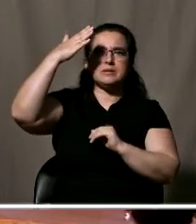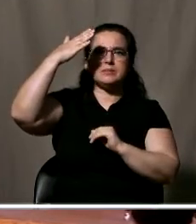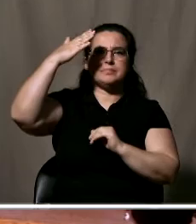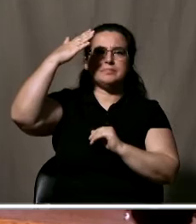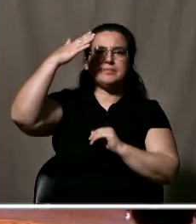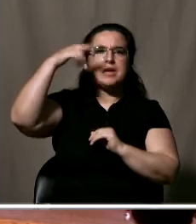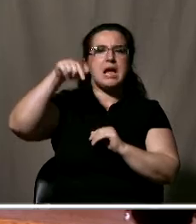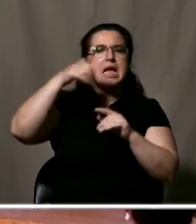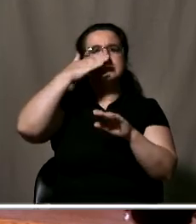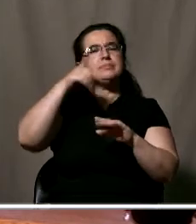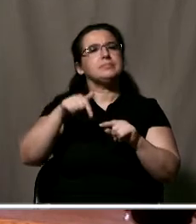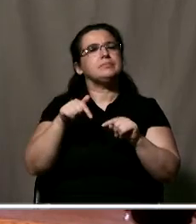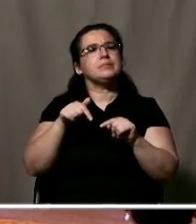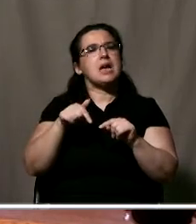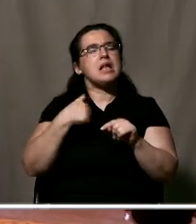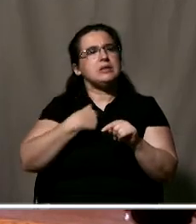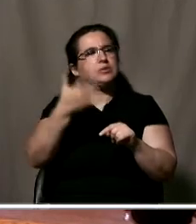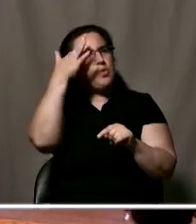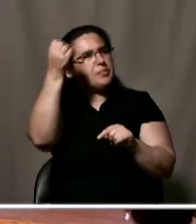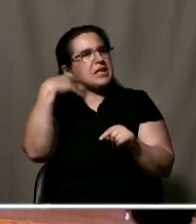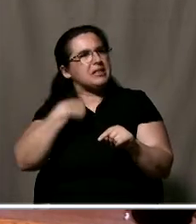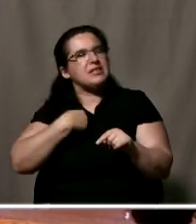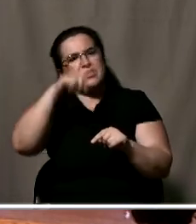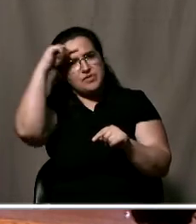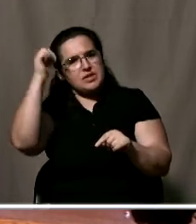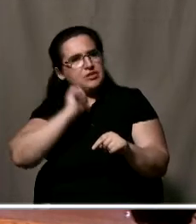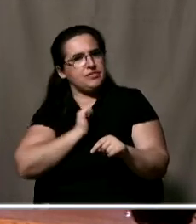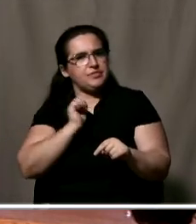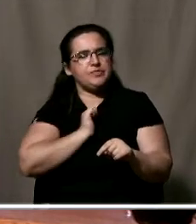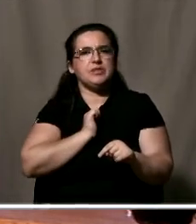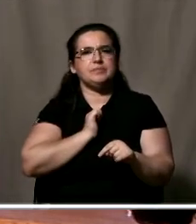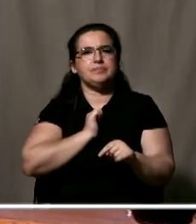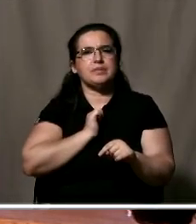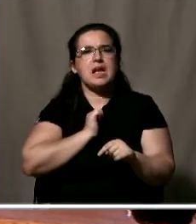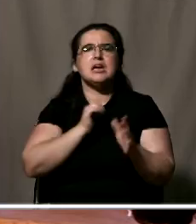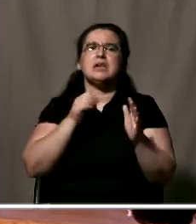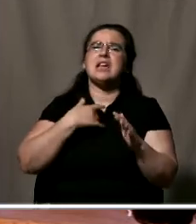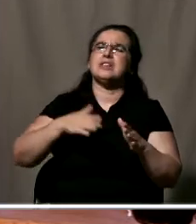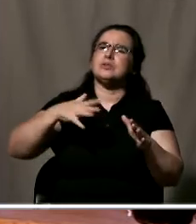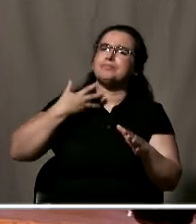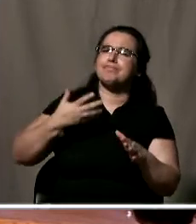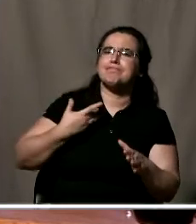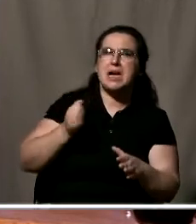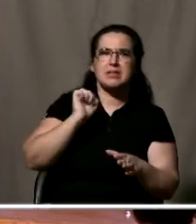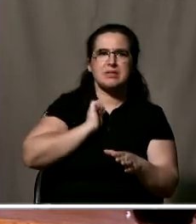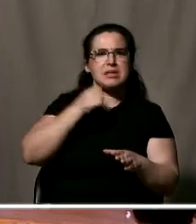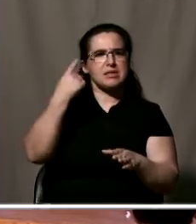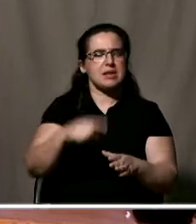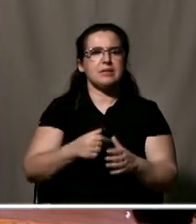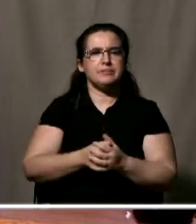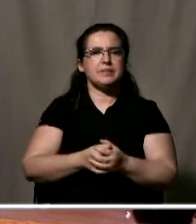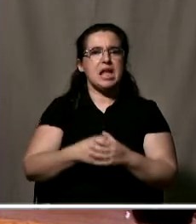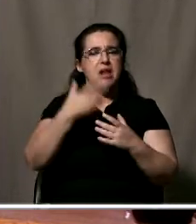through. Entende aquilo pelo que eu estou a passar. He is compassionate. Ele é compassivo. He understands my weakness. Ele entende as